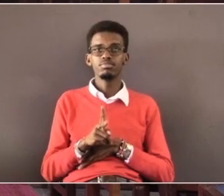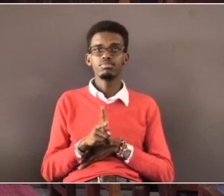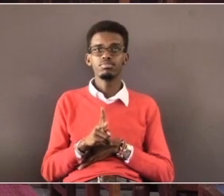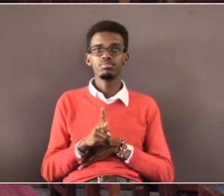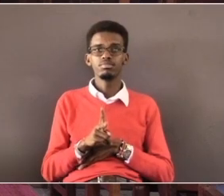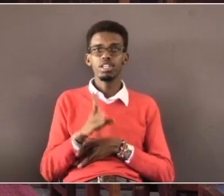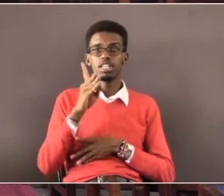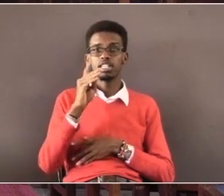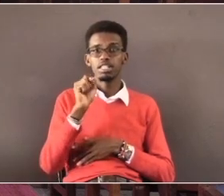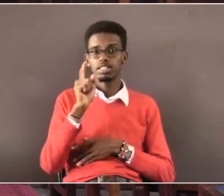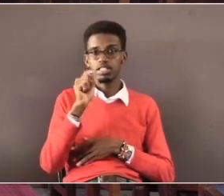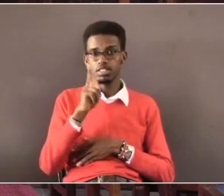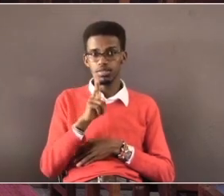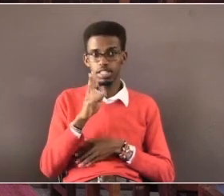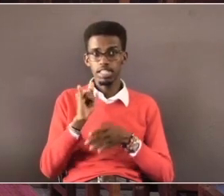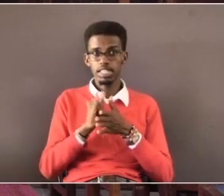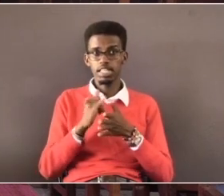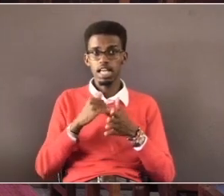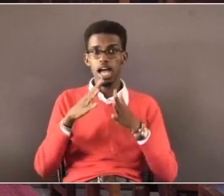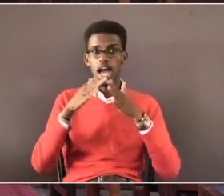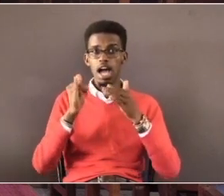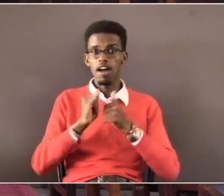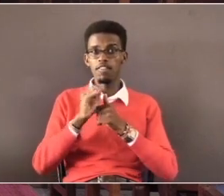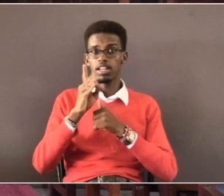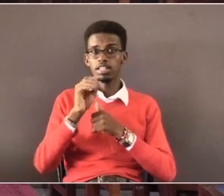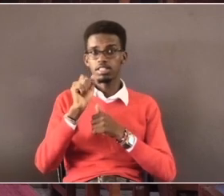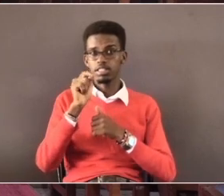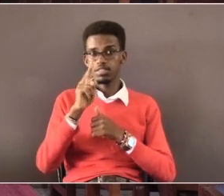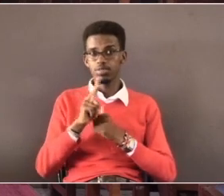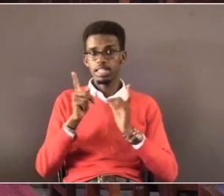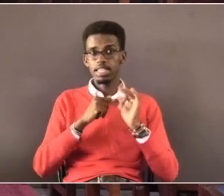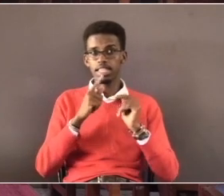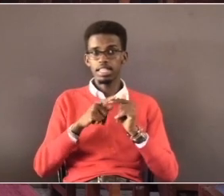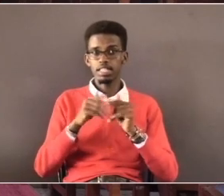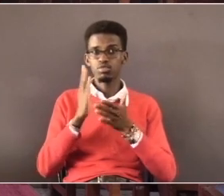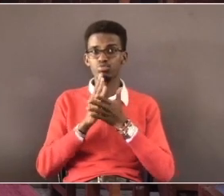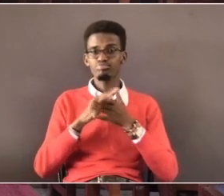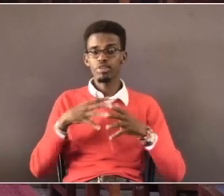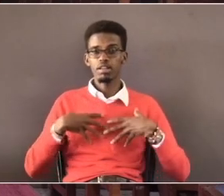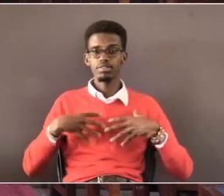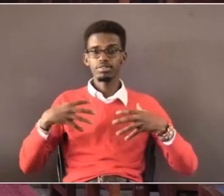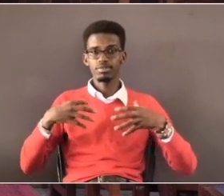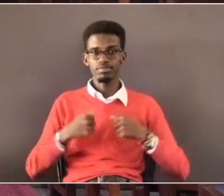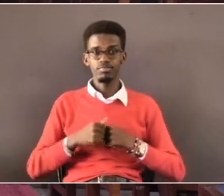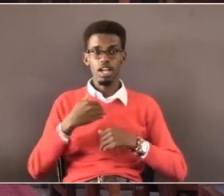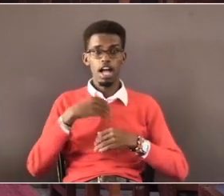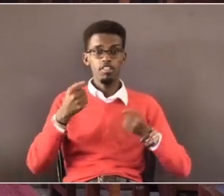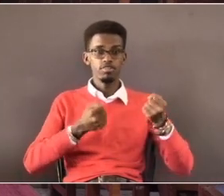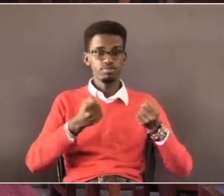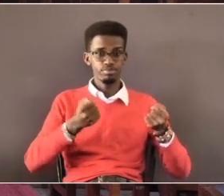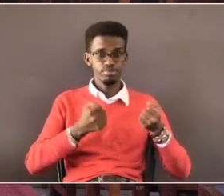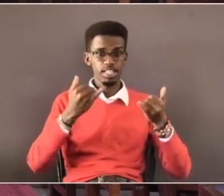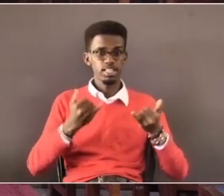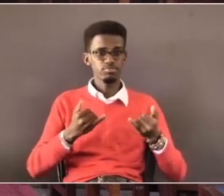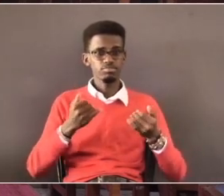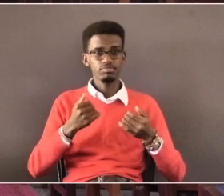everything. It is like a house that has the DSTV plugged in everything, that was wealth. Having a car nowadays